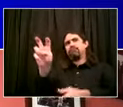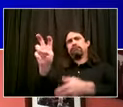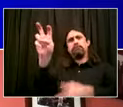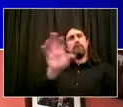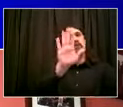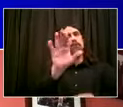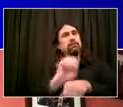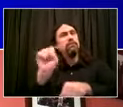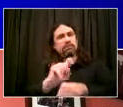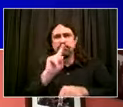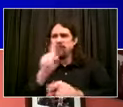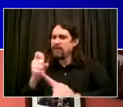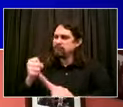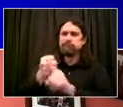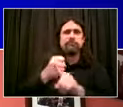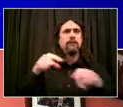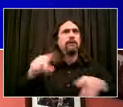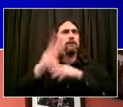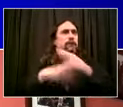thank you for all you're doing for all of us.